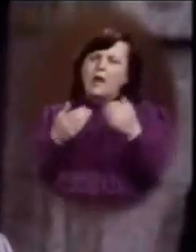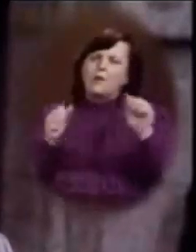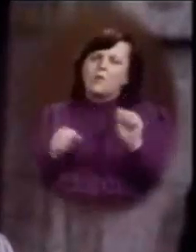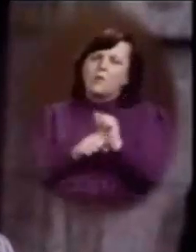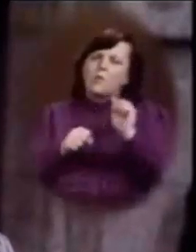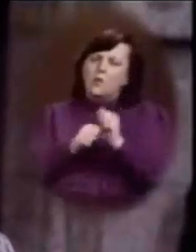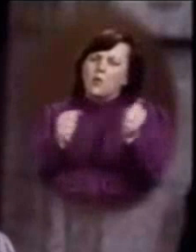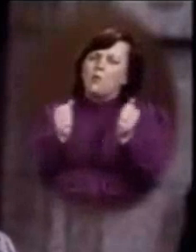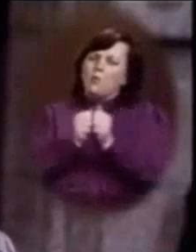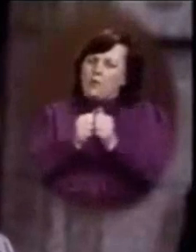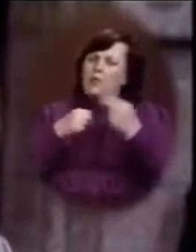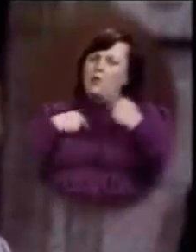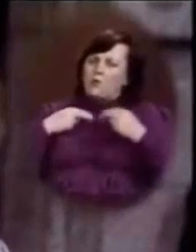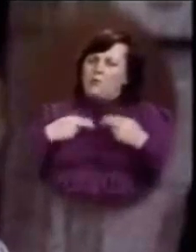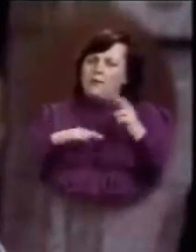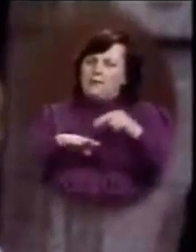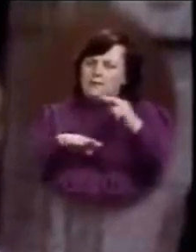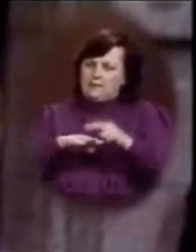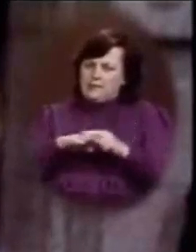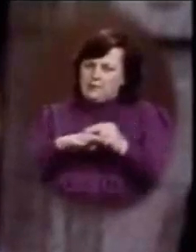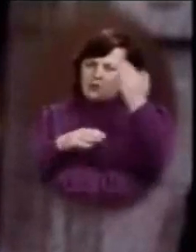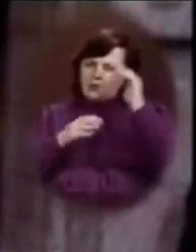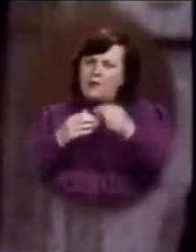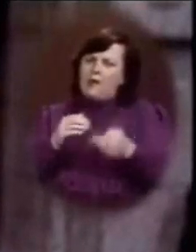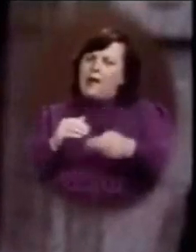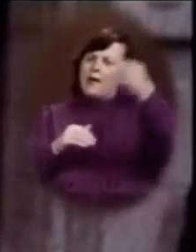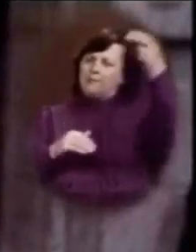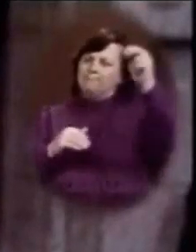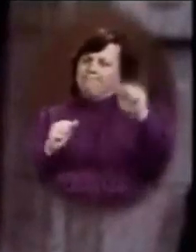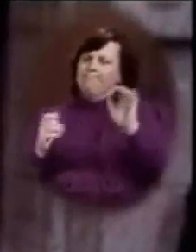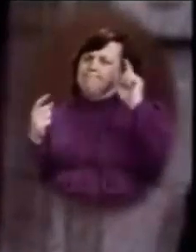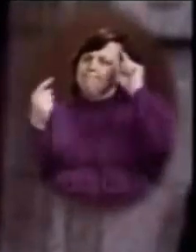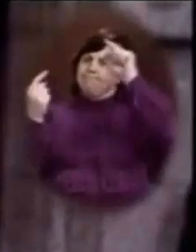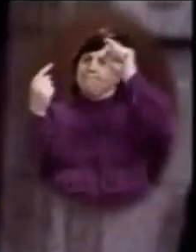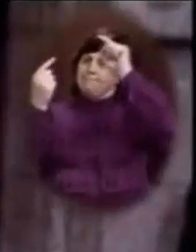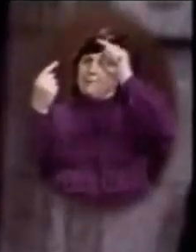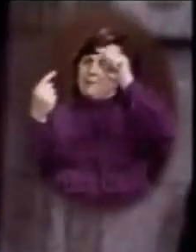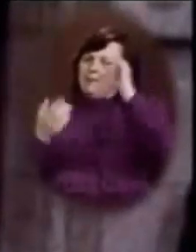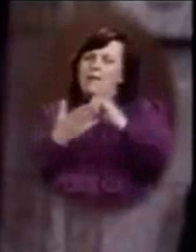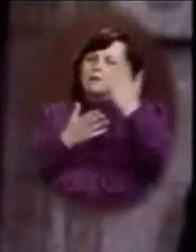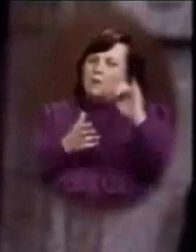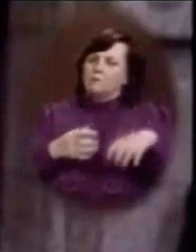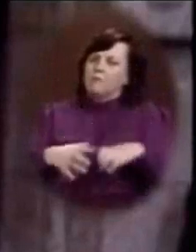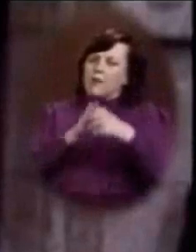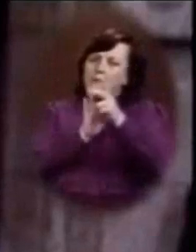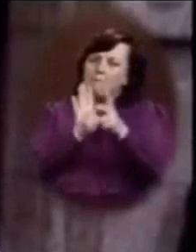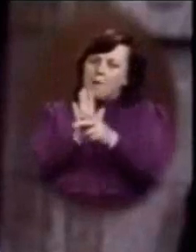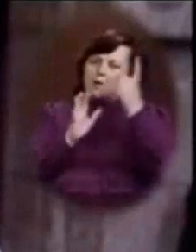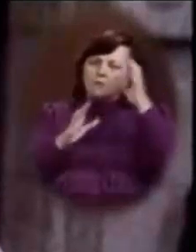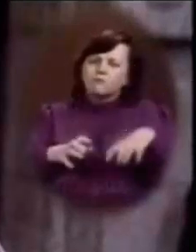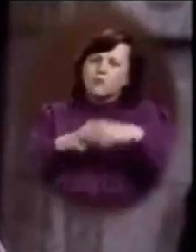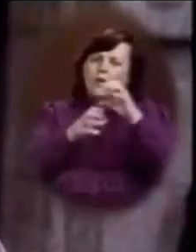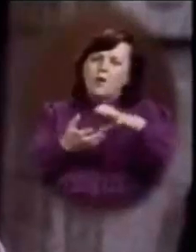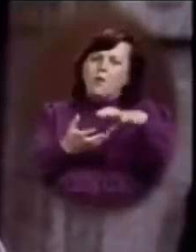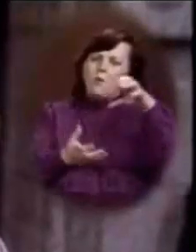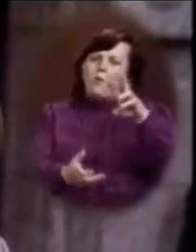human nature. He knew the heights which it could reach, which is why his policies for creating the wealth of nations will